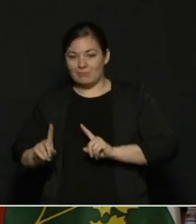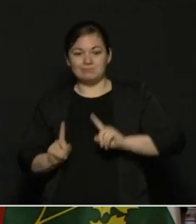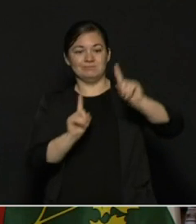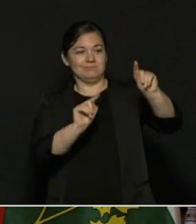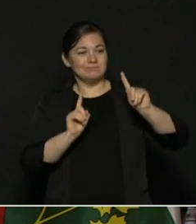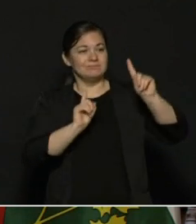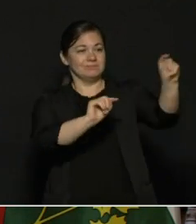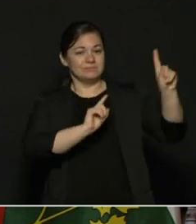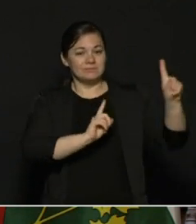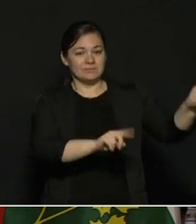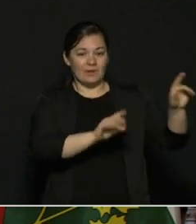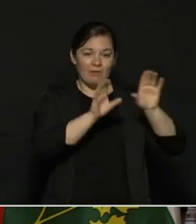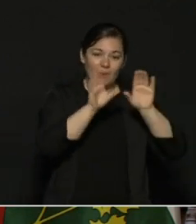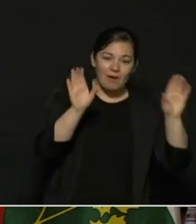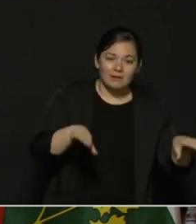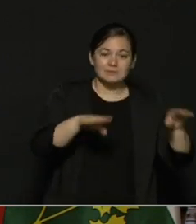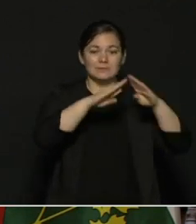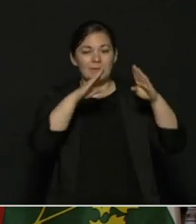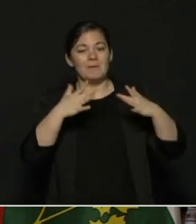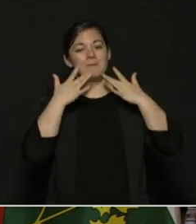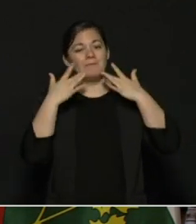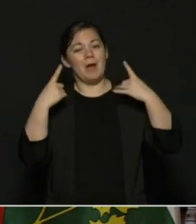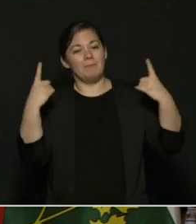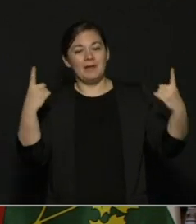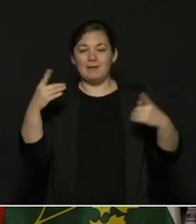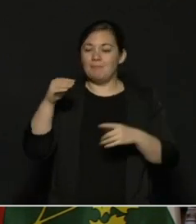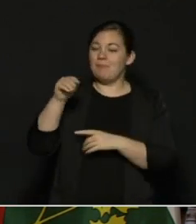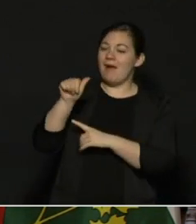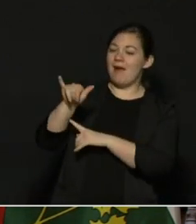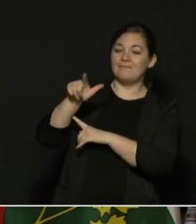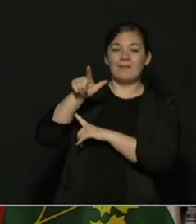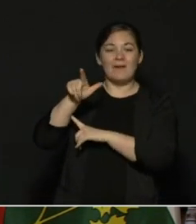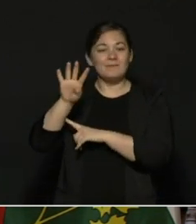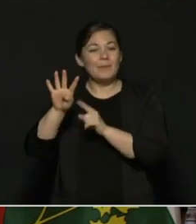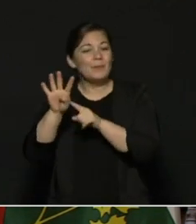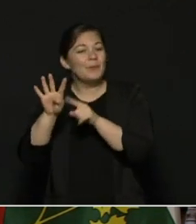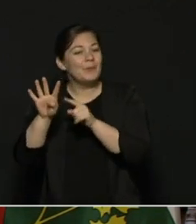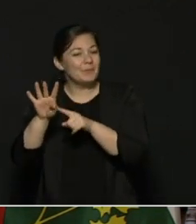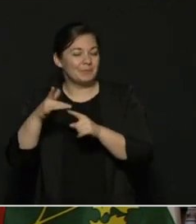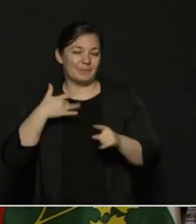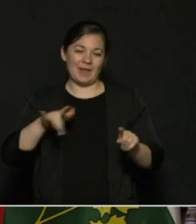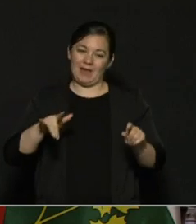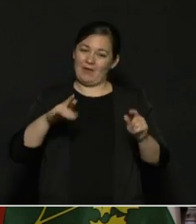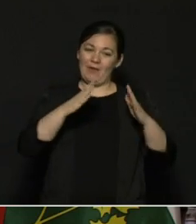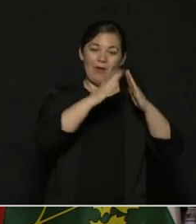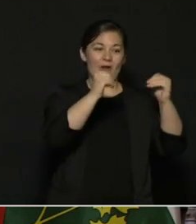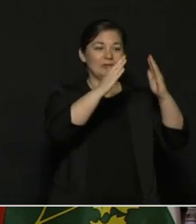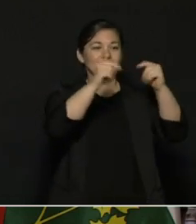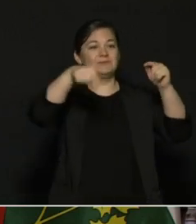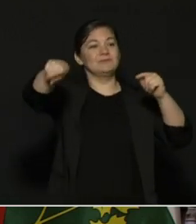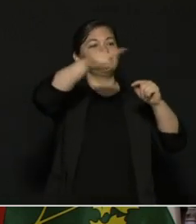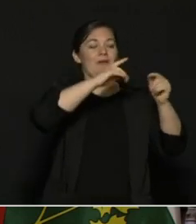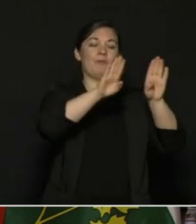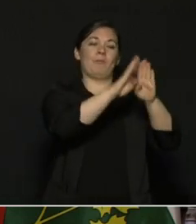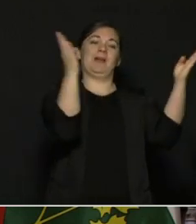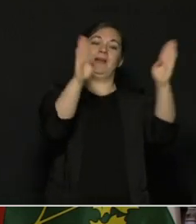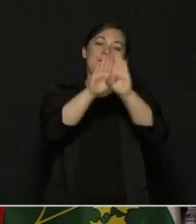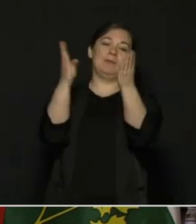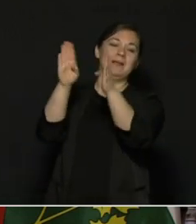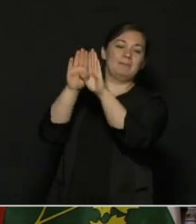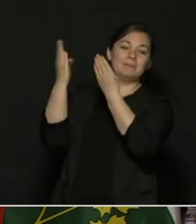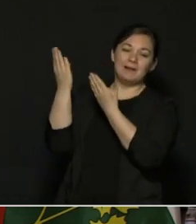May 24th weekend is when people talk about, I think, the cottage lands and areas opening up in large